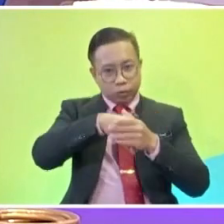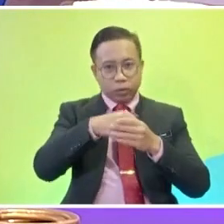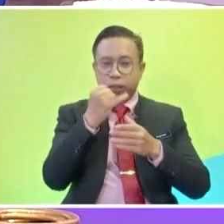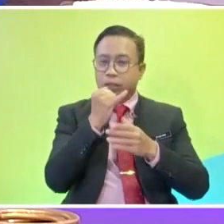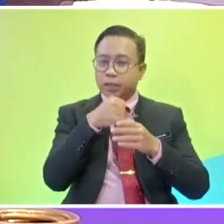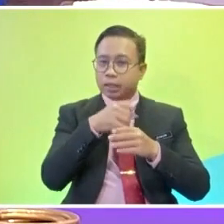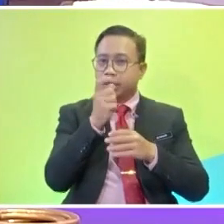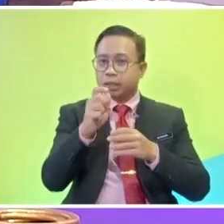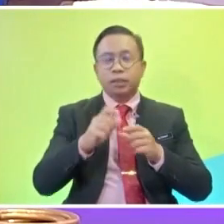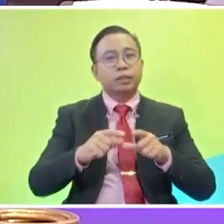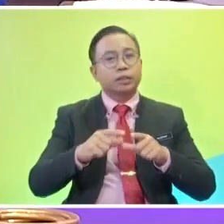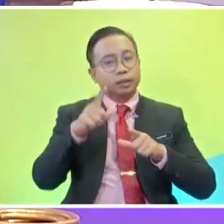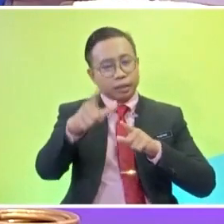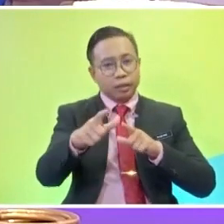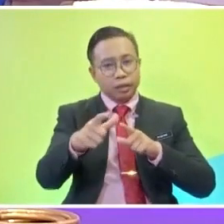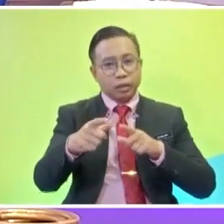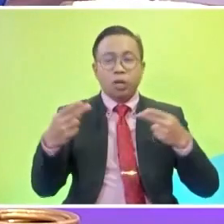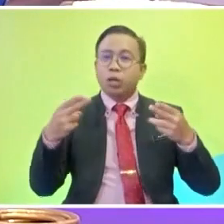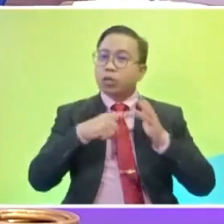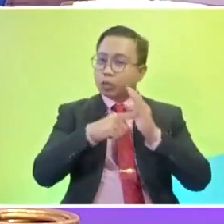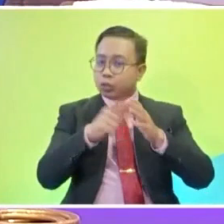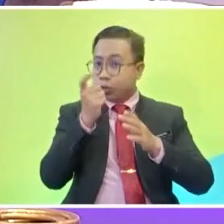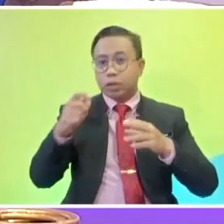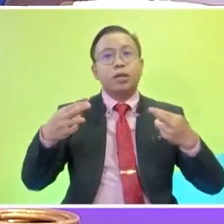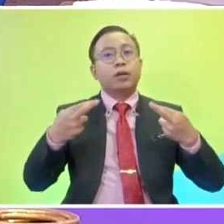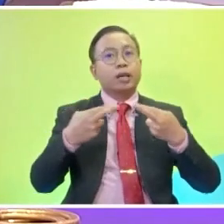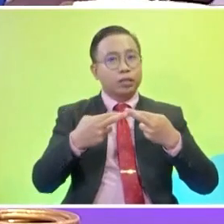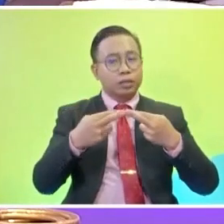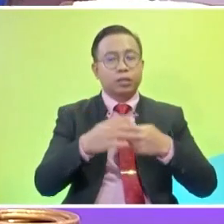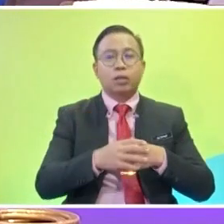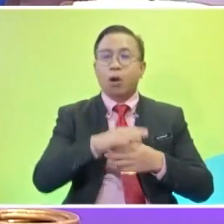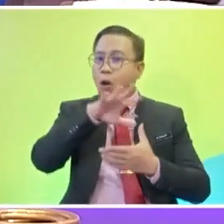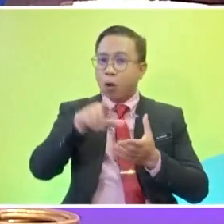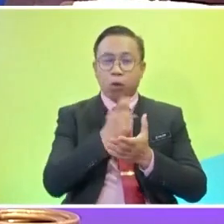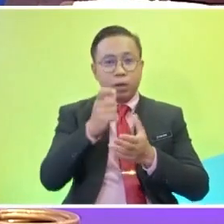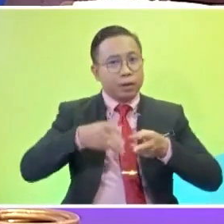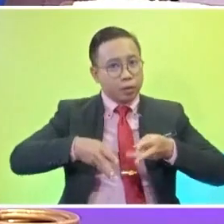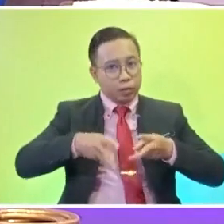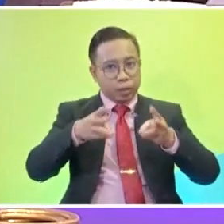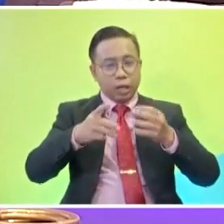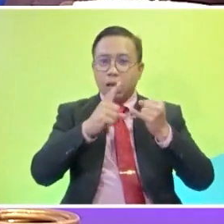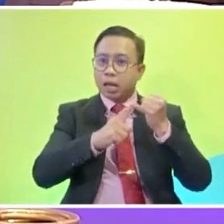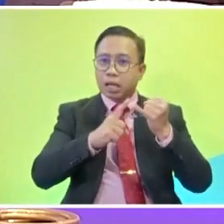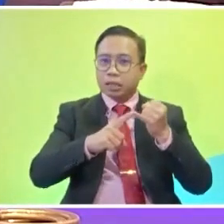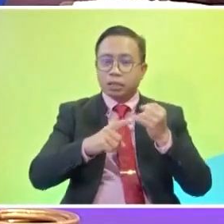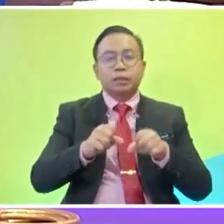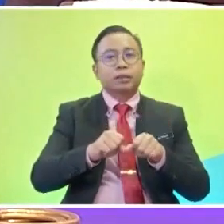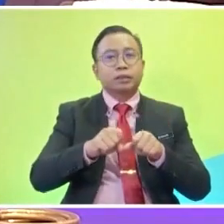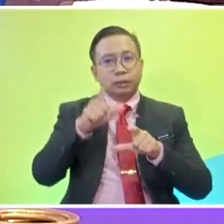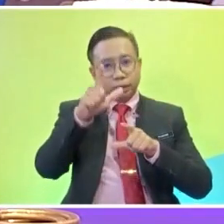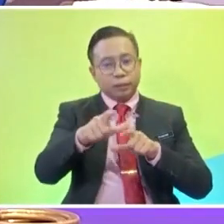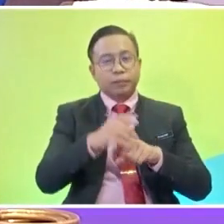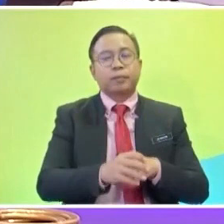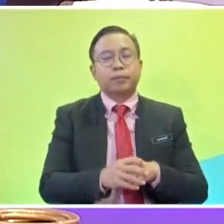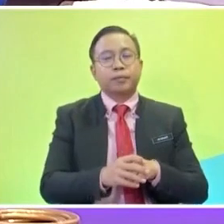to show the relationship between the first step, the second step, and all the way to the last step. So what I'm going to teach you today